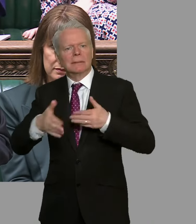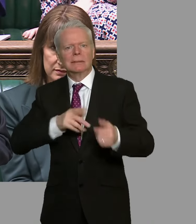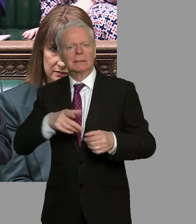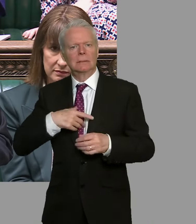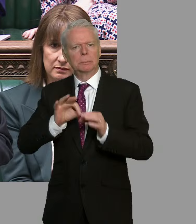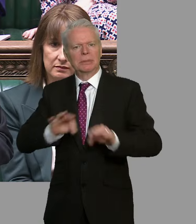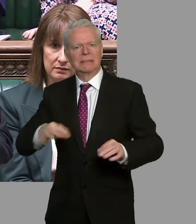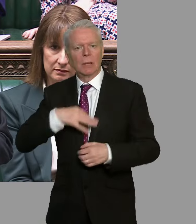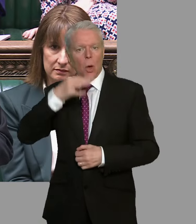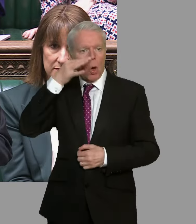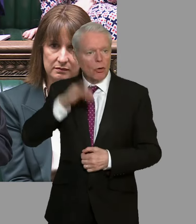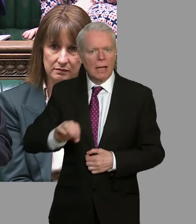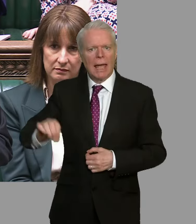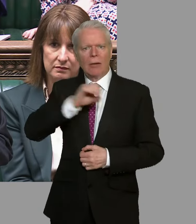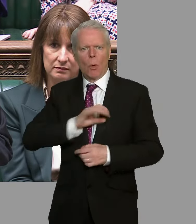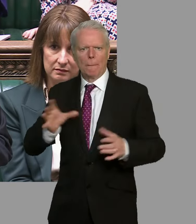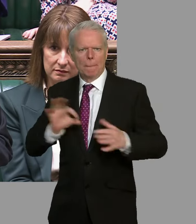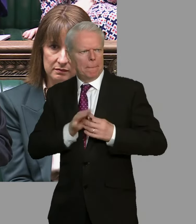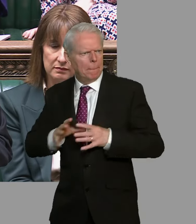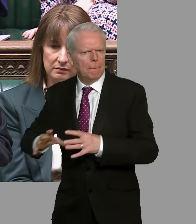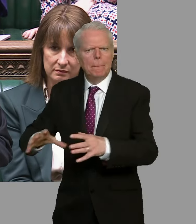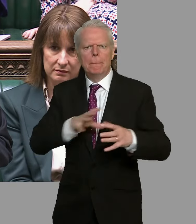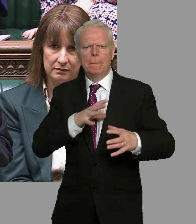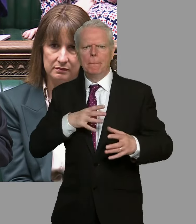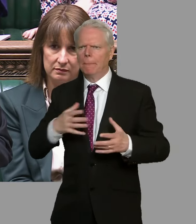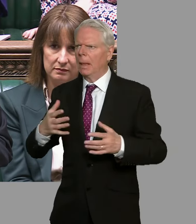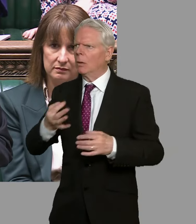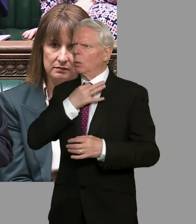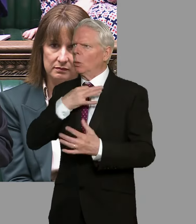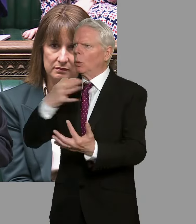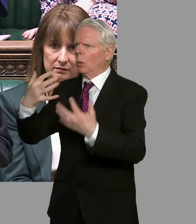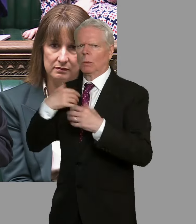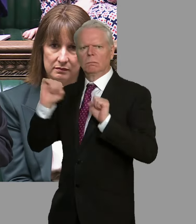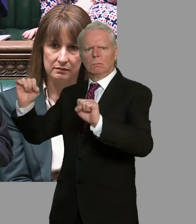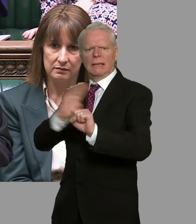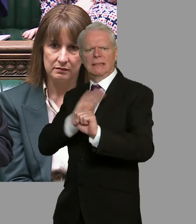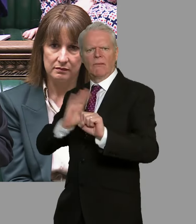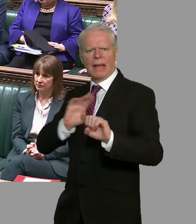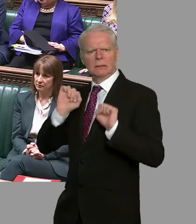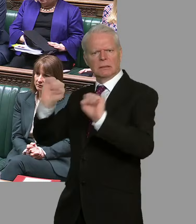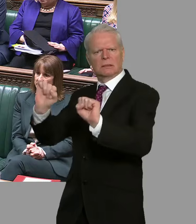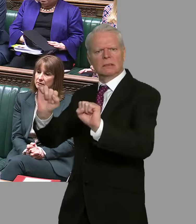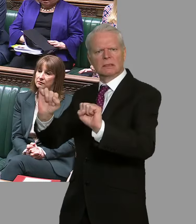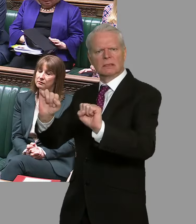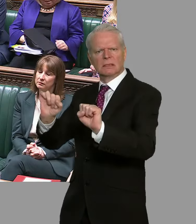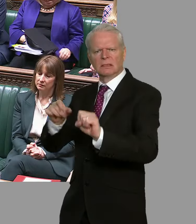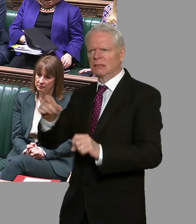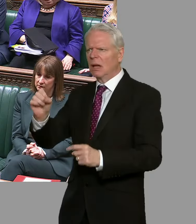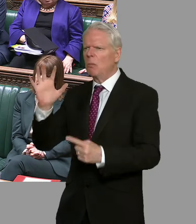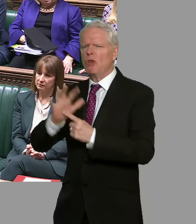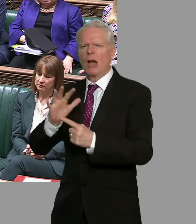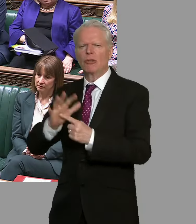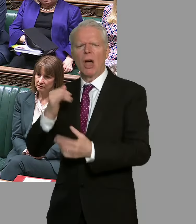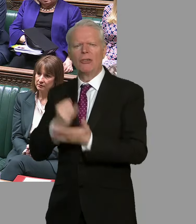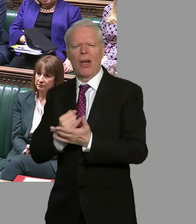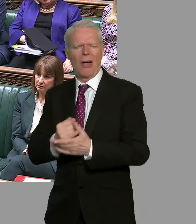of living crisis and energy. Ukraine, Europe and we deserve peace and to live in peace. Mr Speaker, on